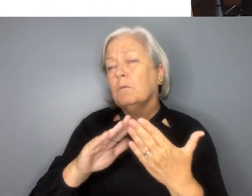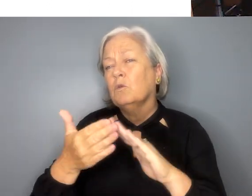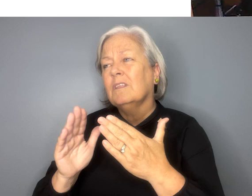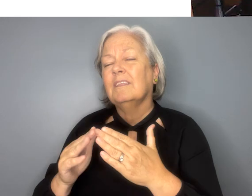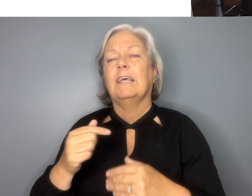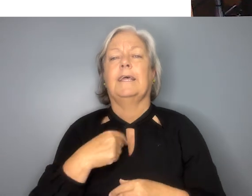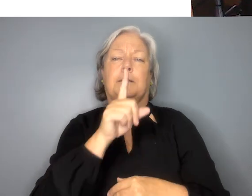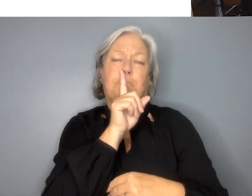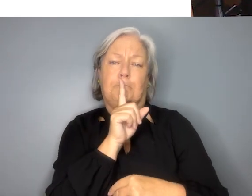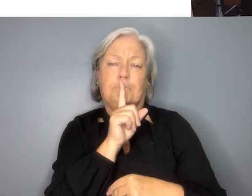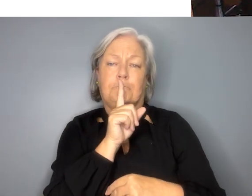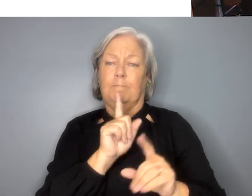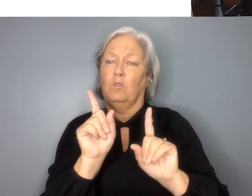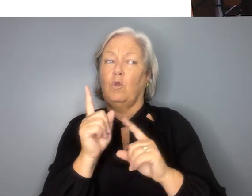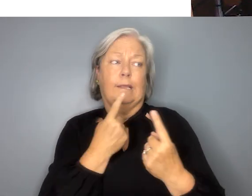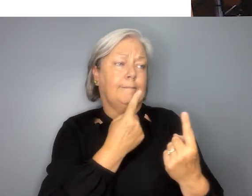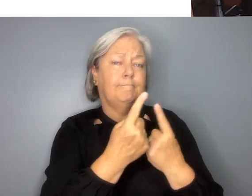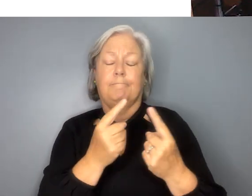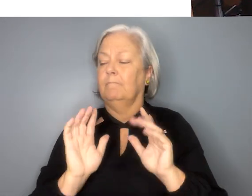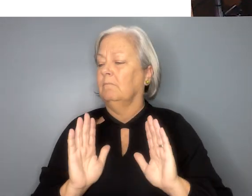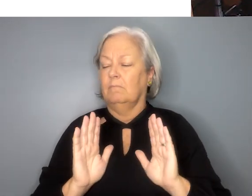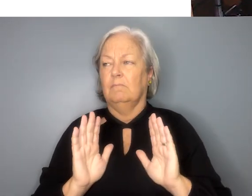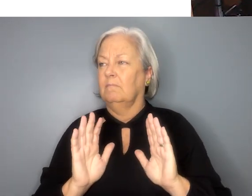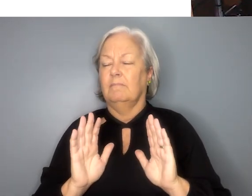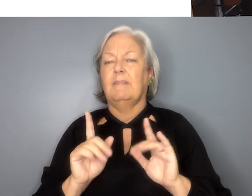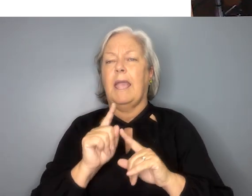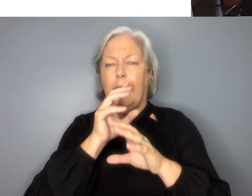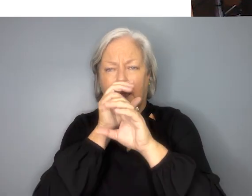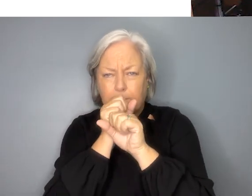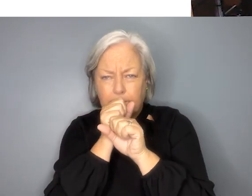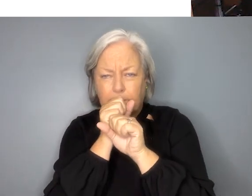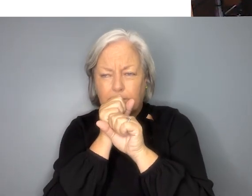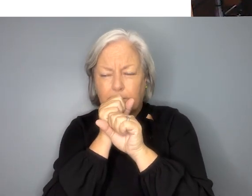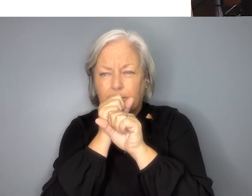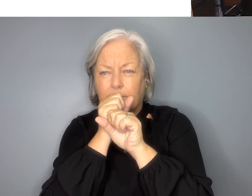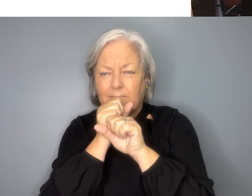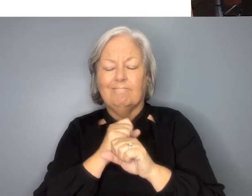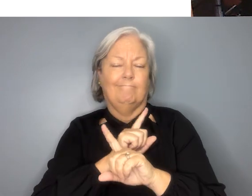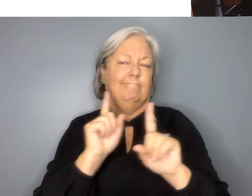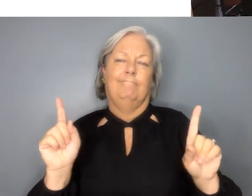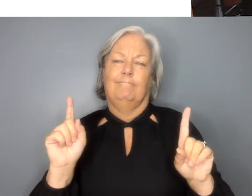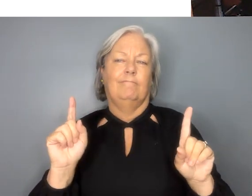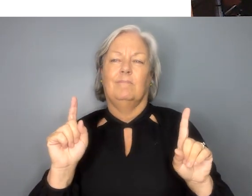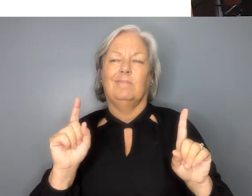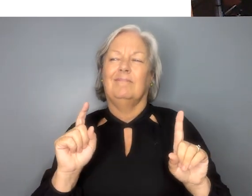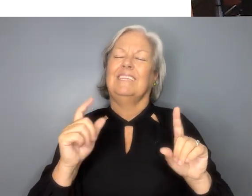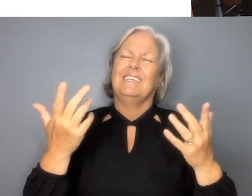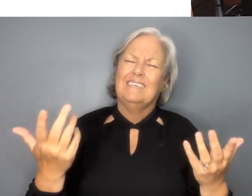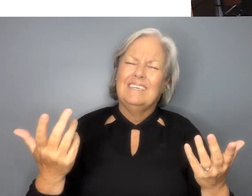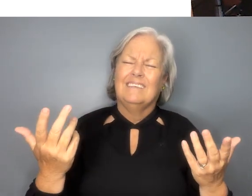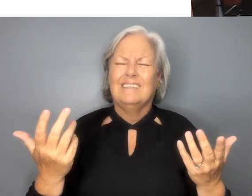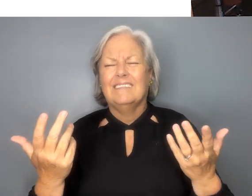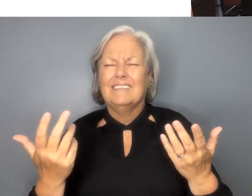where we don't talk about it. People identify as gay, but it's not mentioned. It's not talked about, which might be a nice